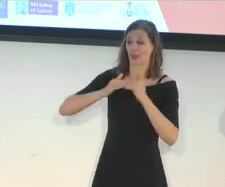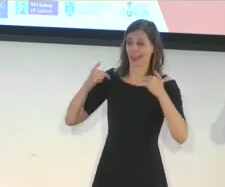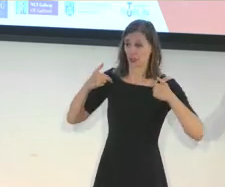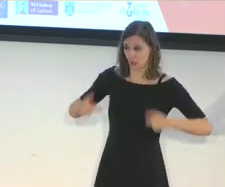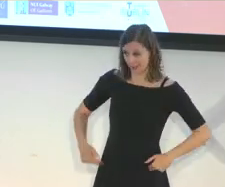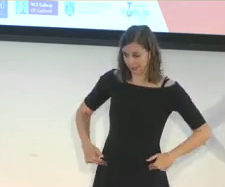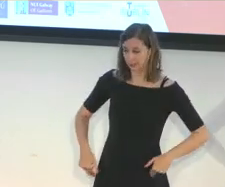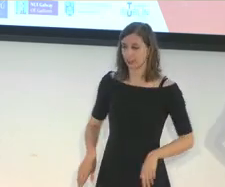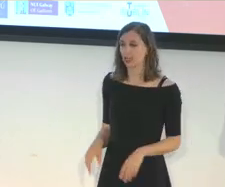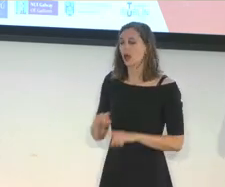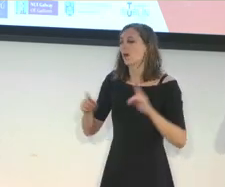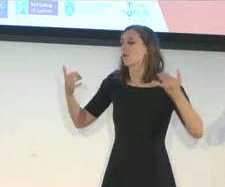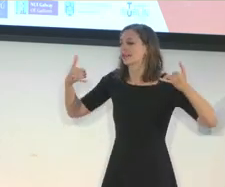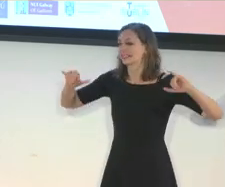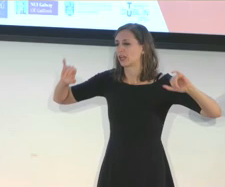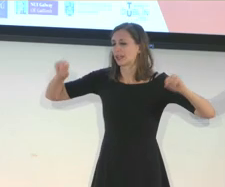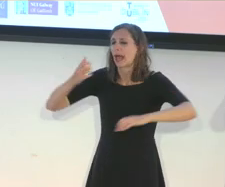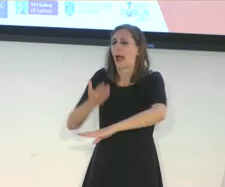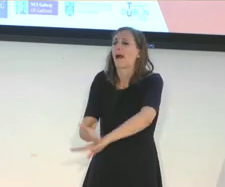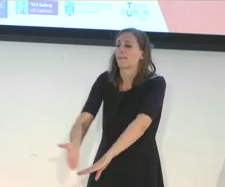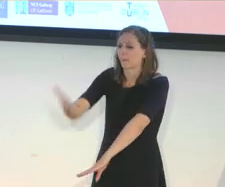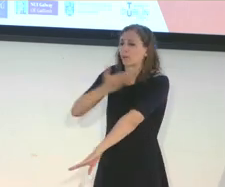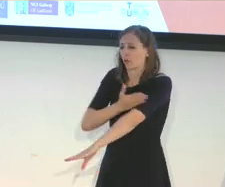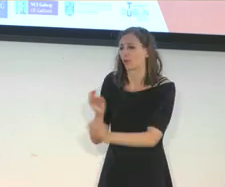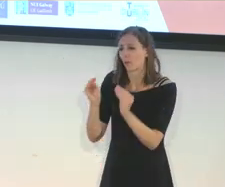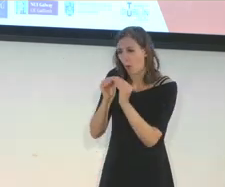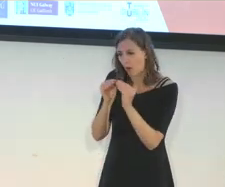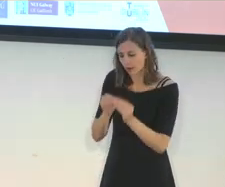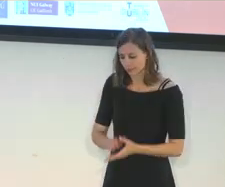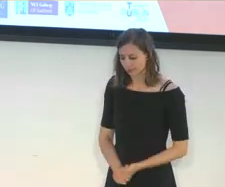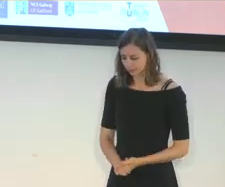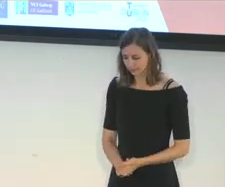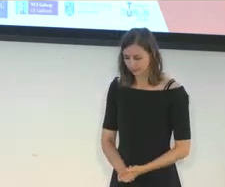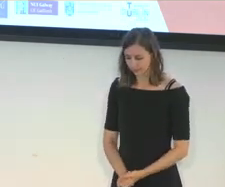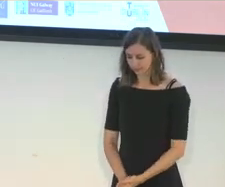long way to go when it comes to sentence level automated lip reading.